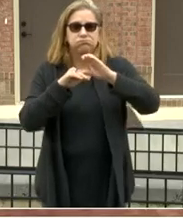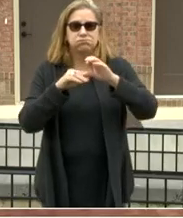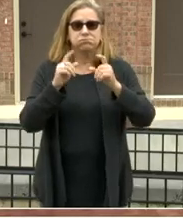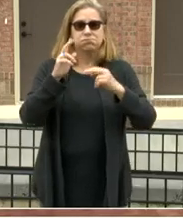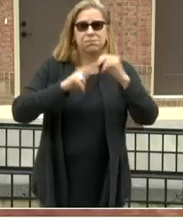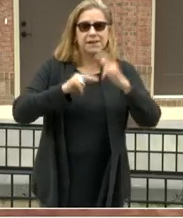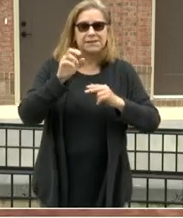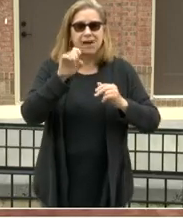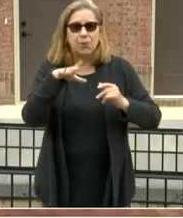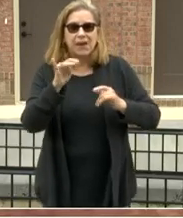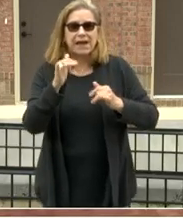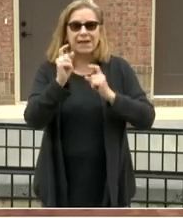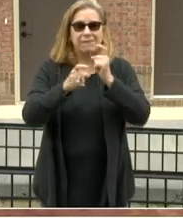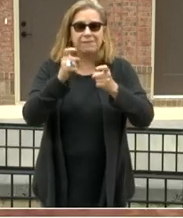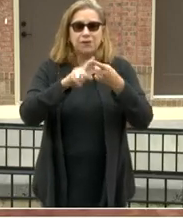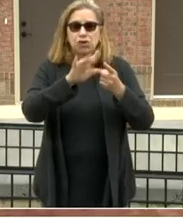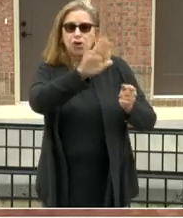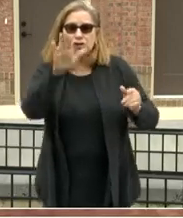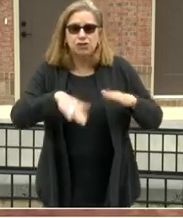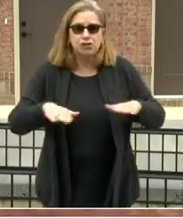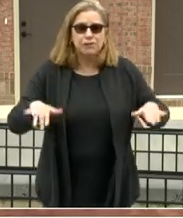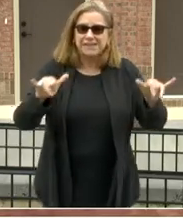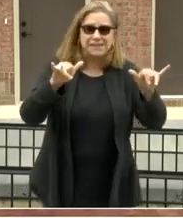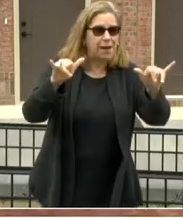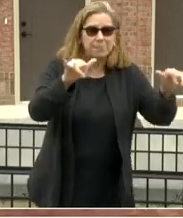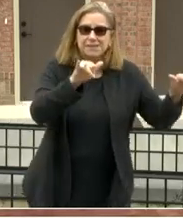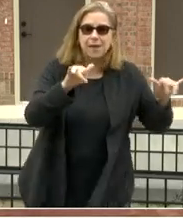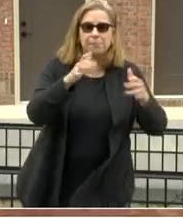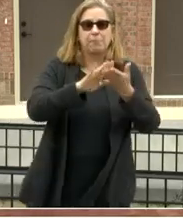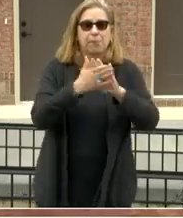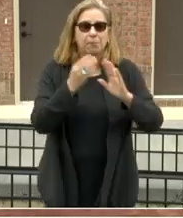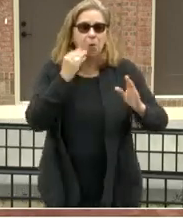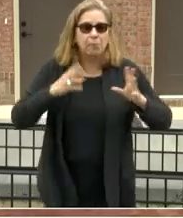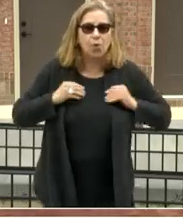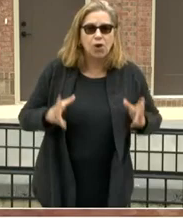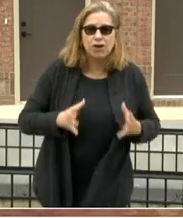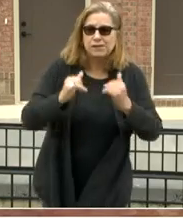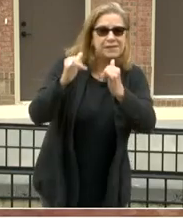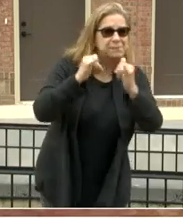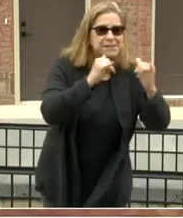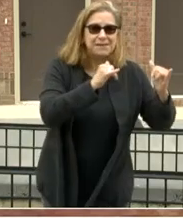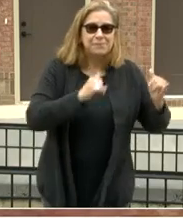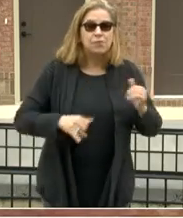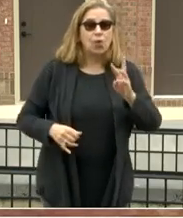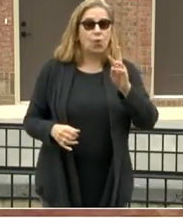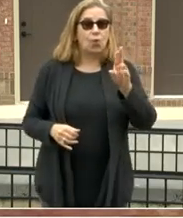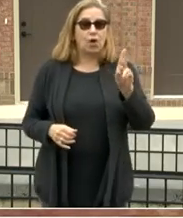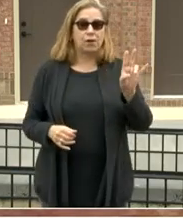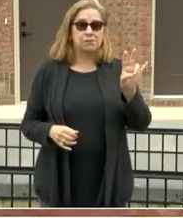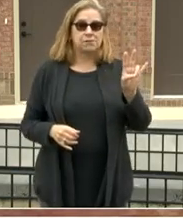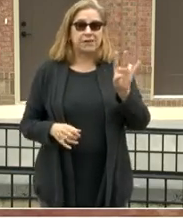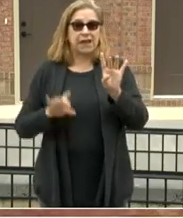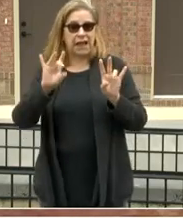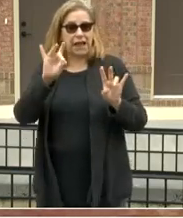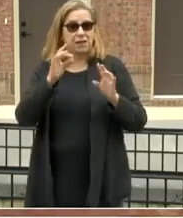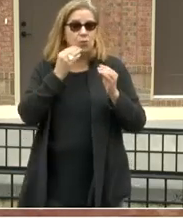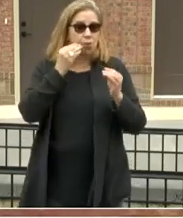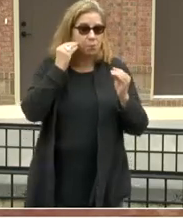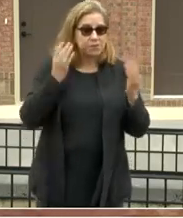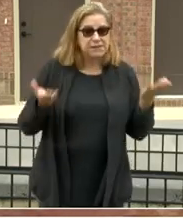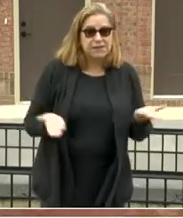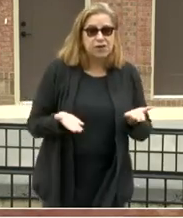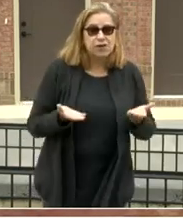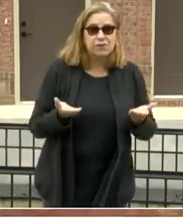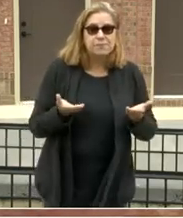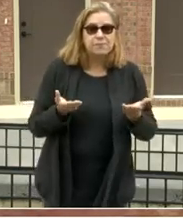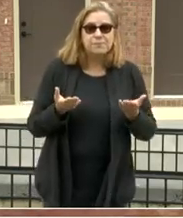Elizabeth's. We'll have this 88 homes here, combined with the residents at St. Elizabeth's. We're